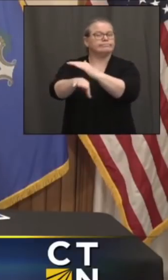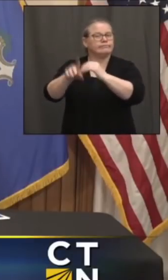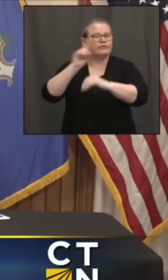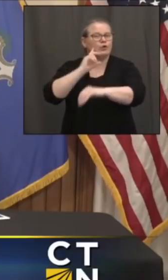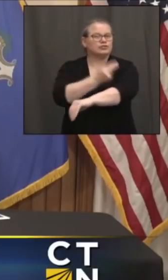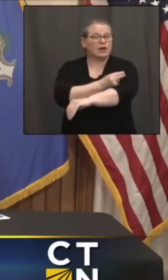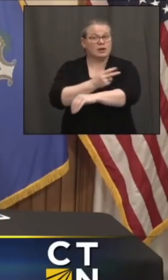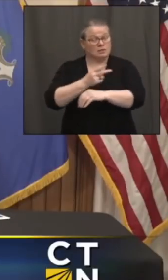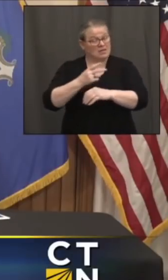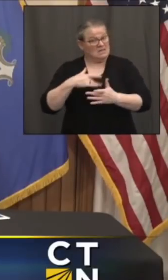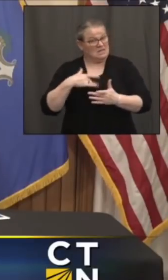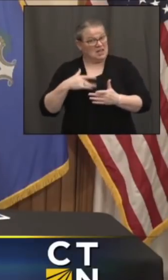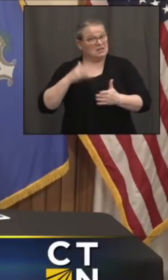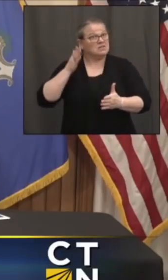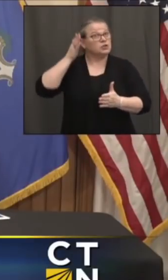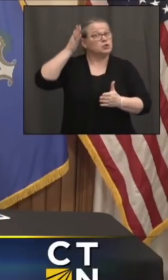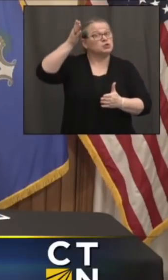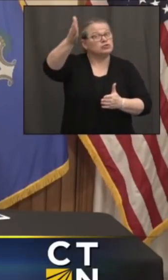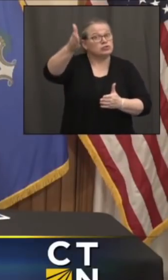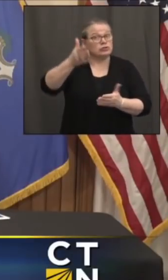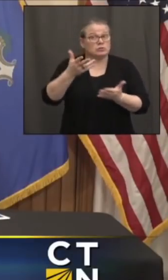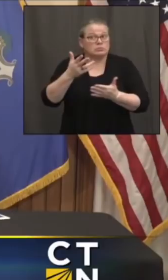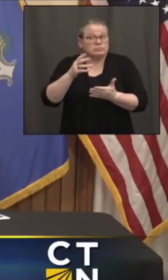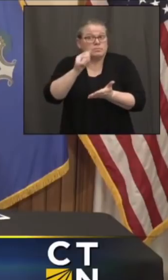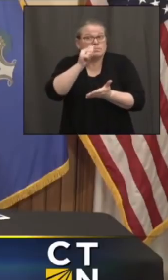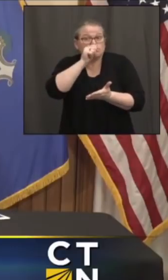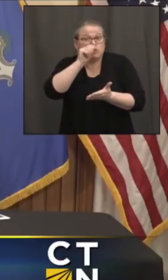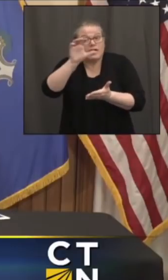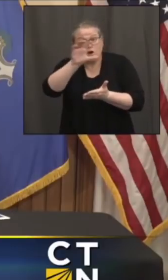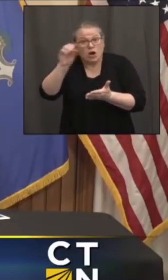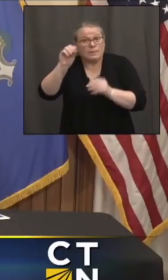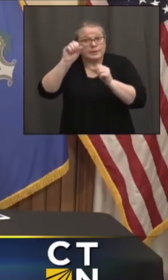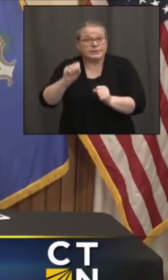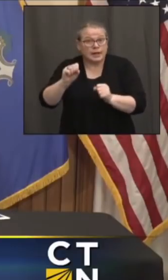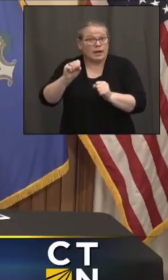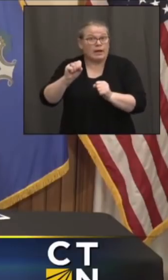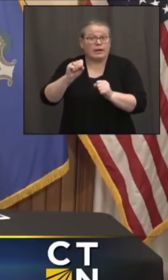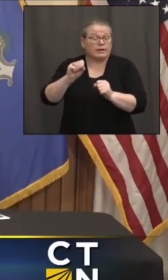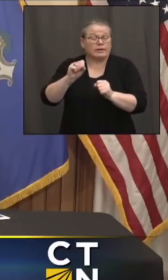private companies to arrange sort of